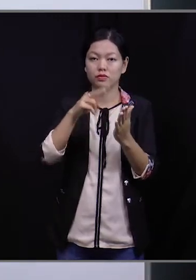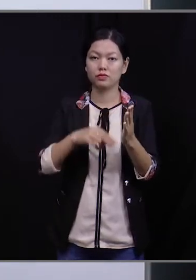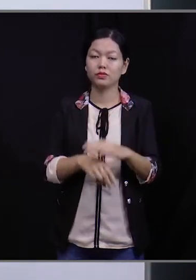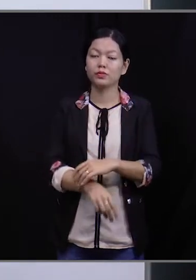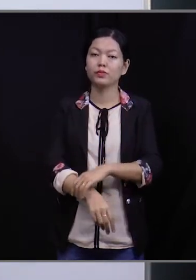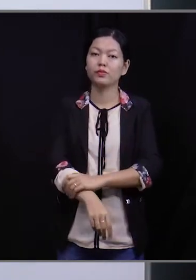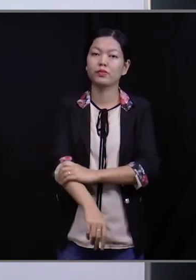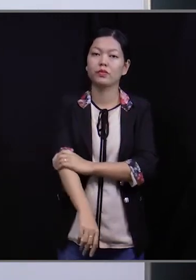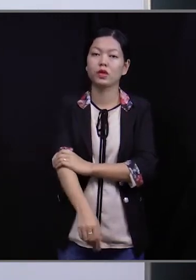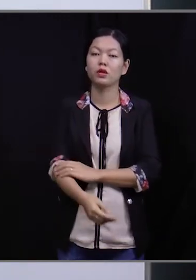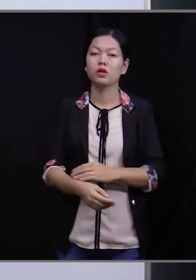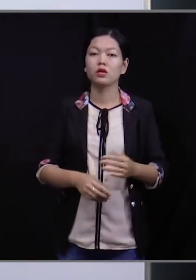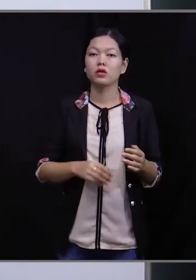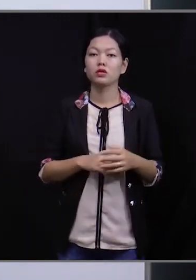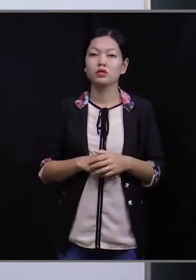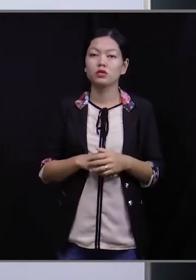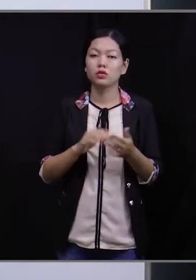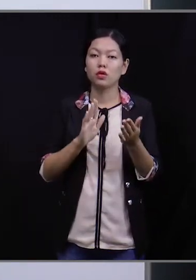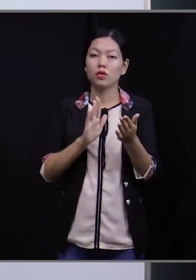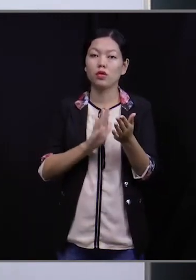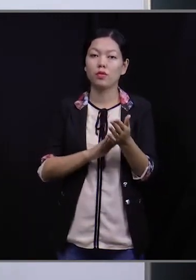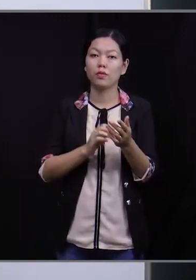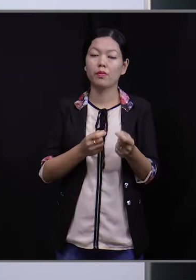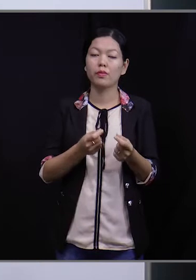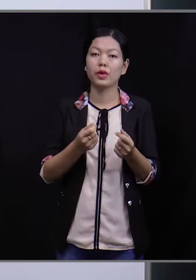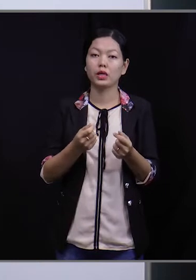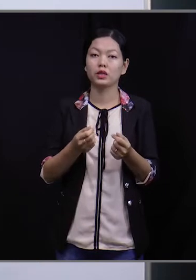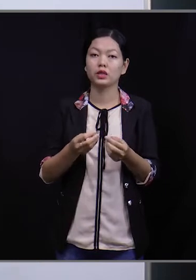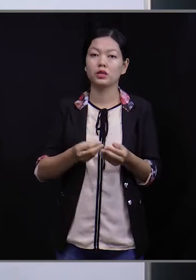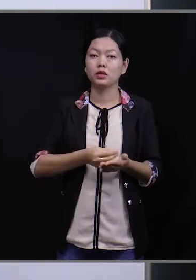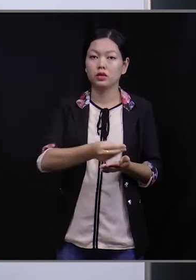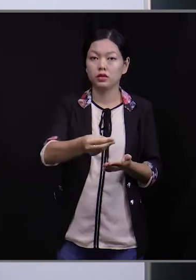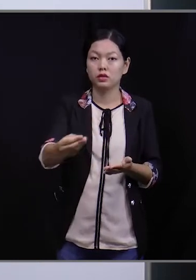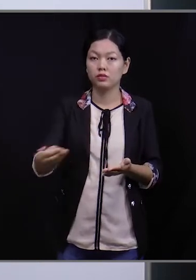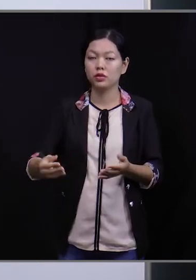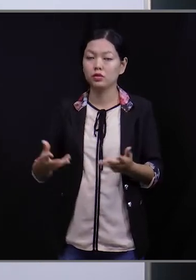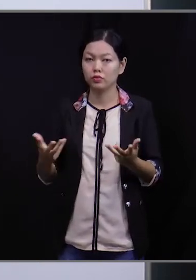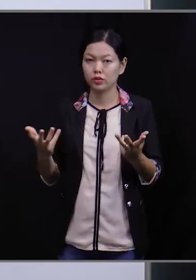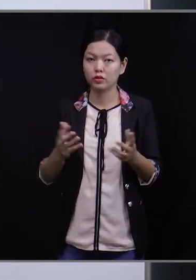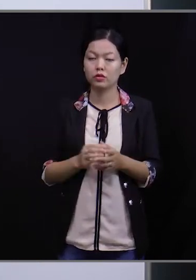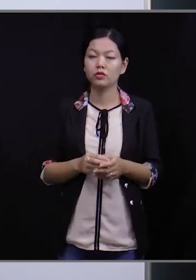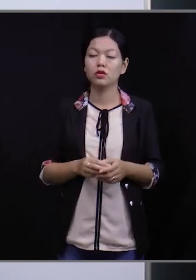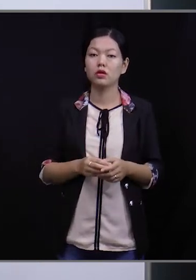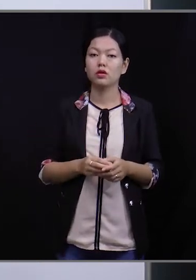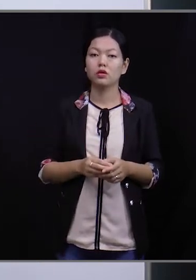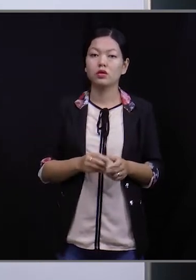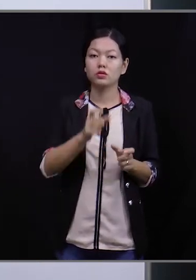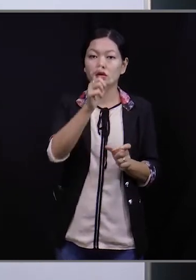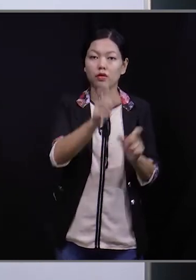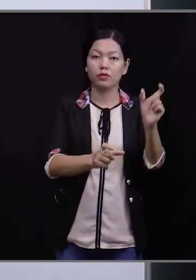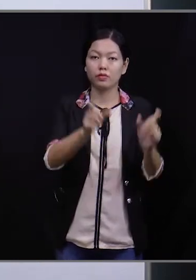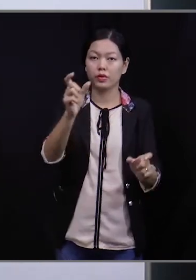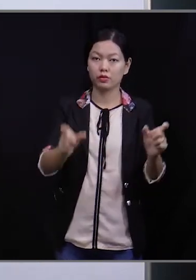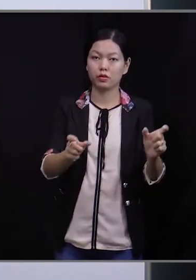of money. The stock of money available with the public. Stock of money available with the